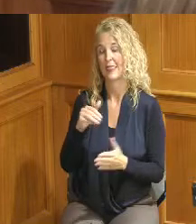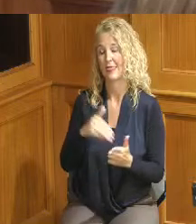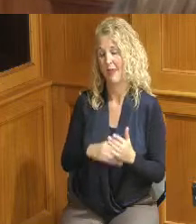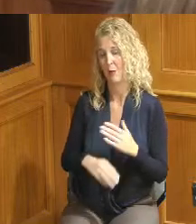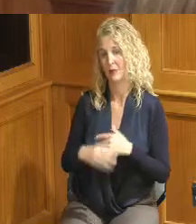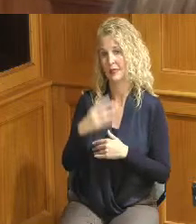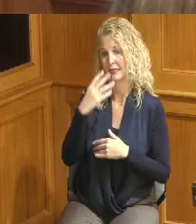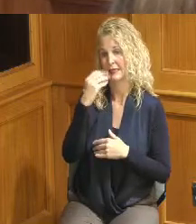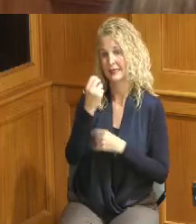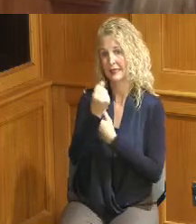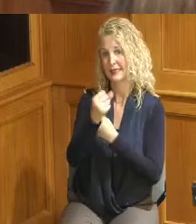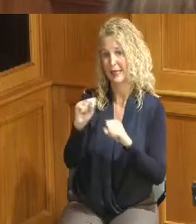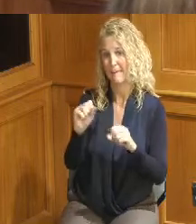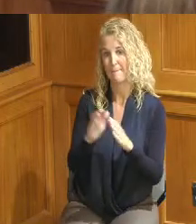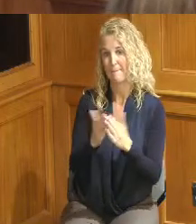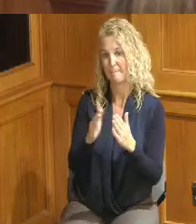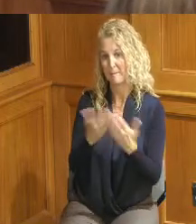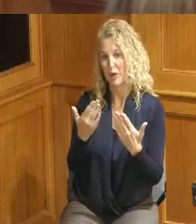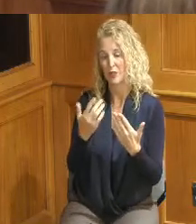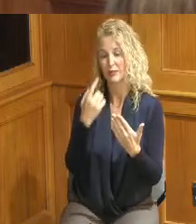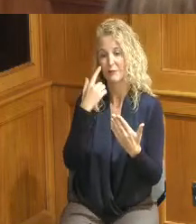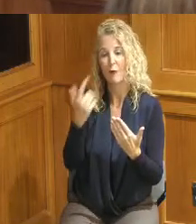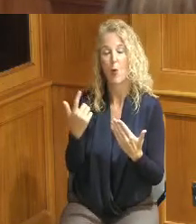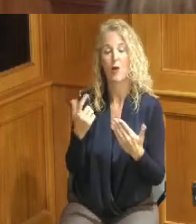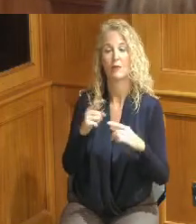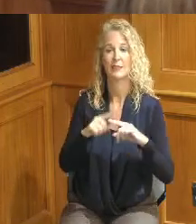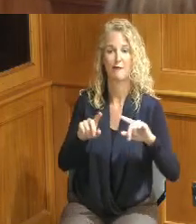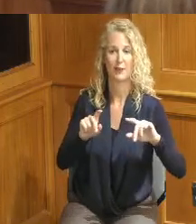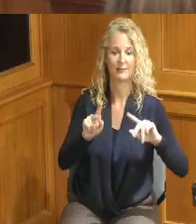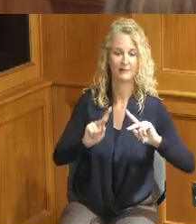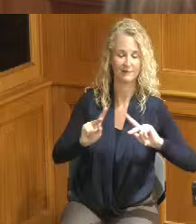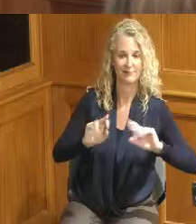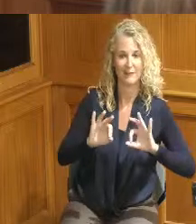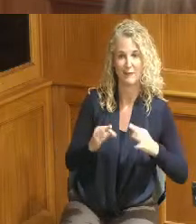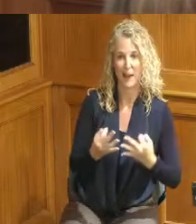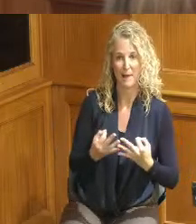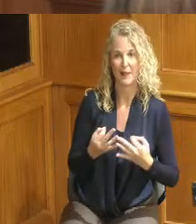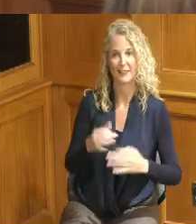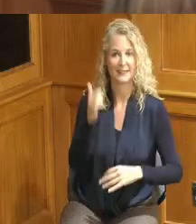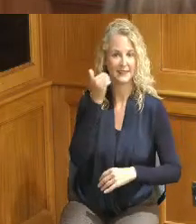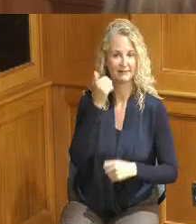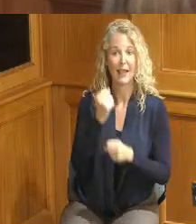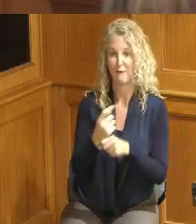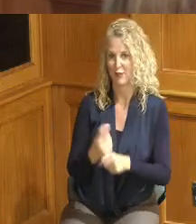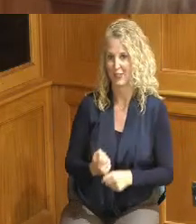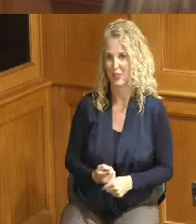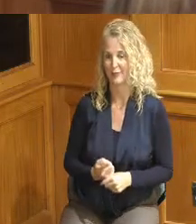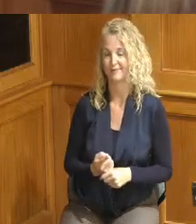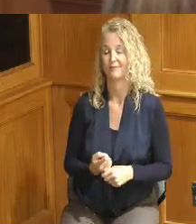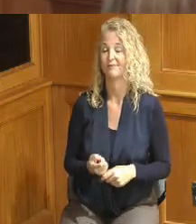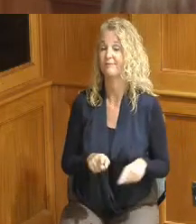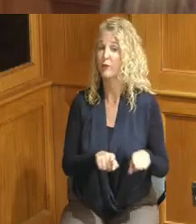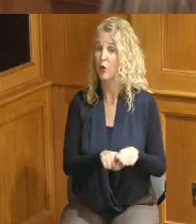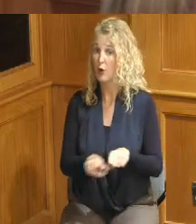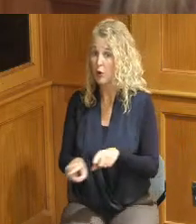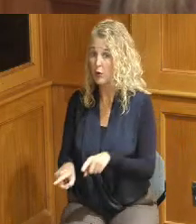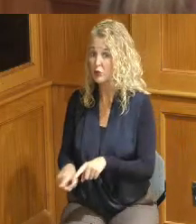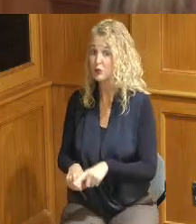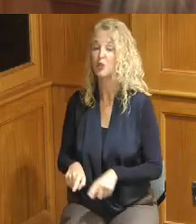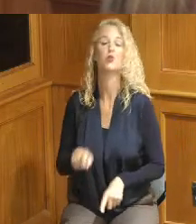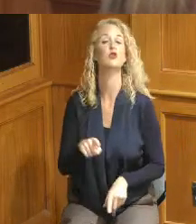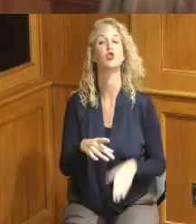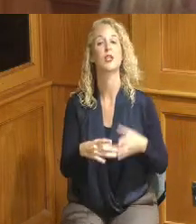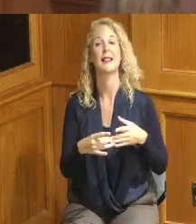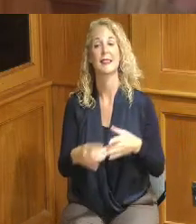health systems and organizations caring for families across the nation every year. In addition to that, she spearheaded